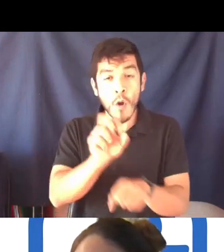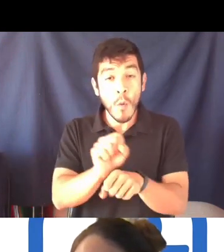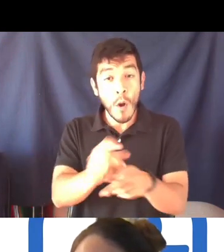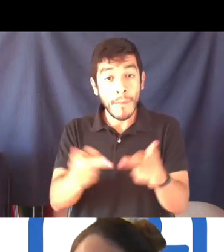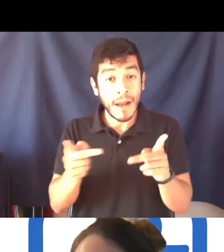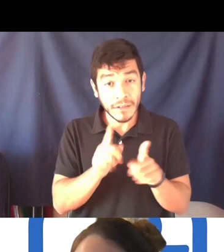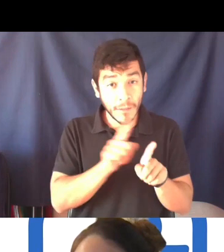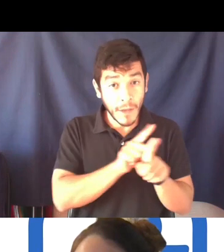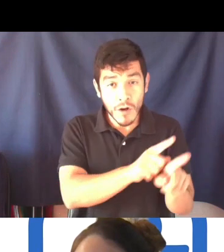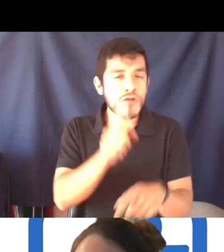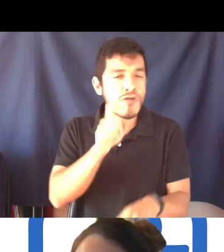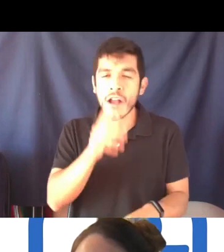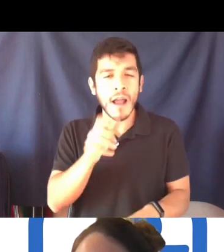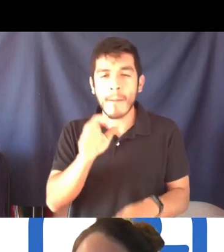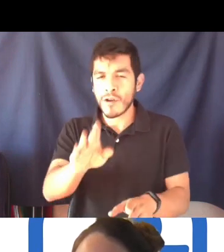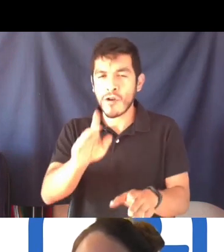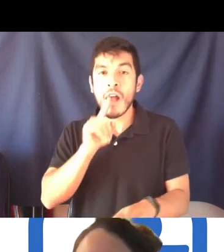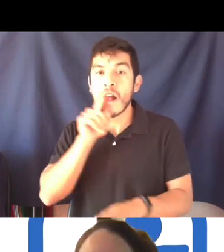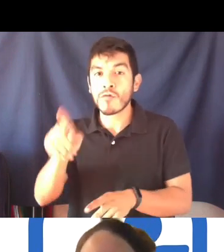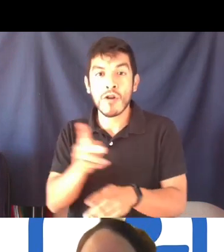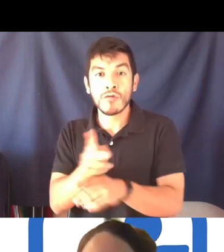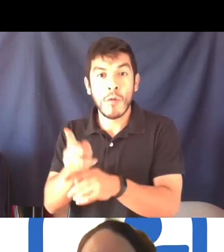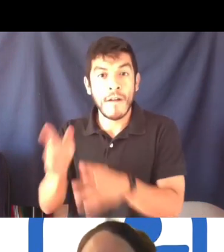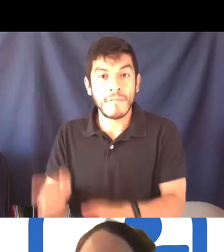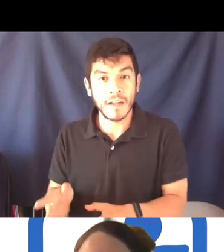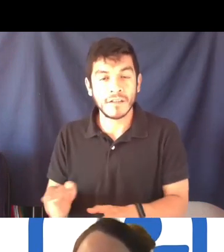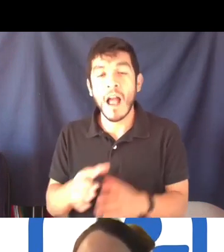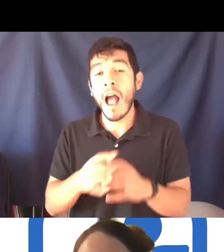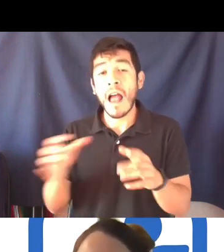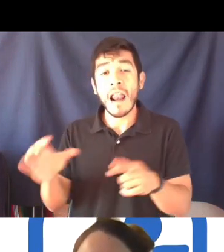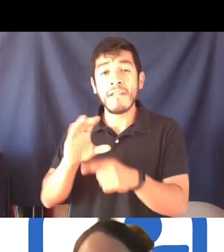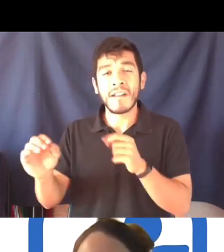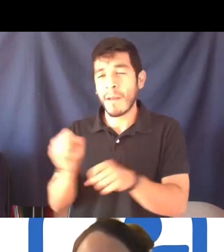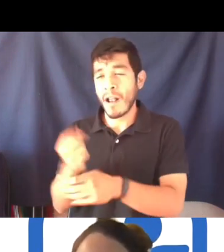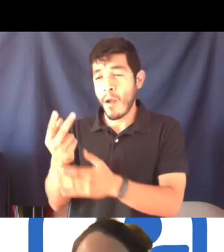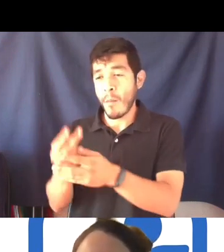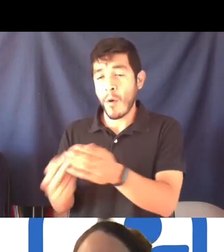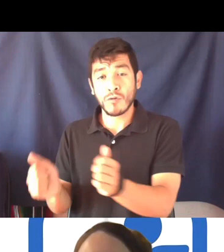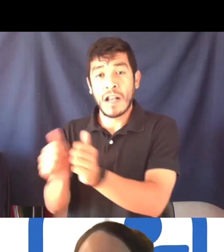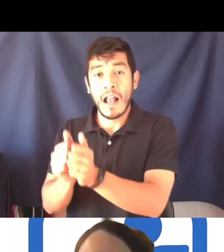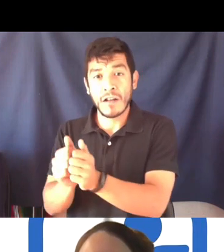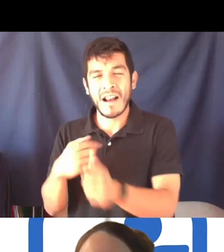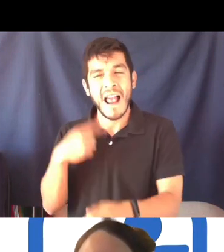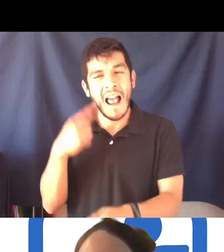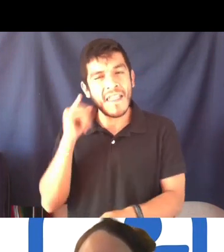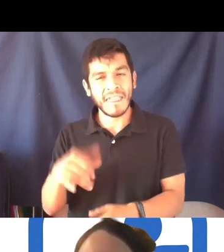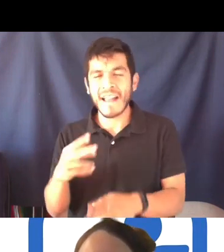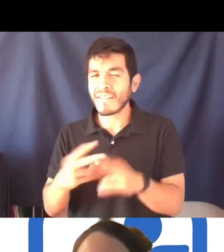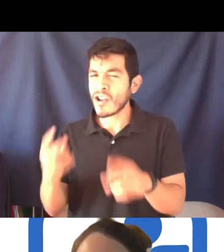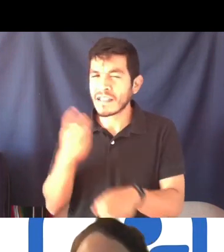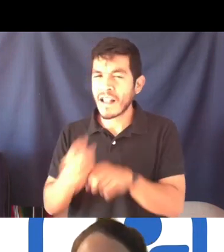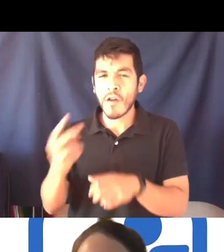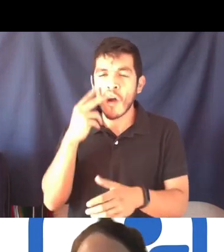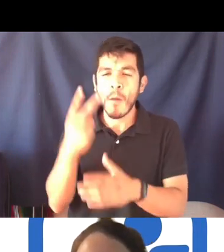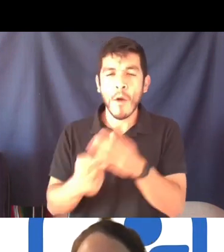supervisor. A lot of companies conflate those roles, and I think that's a really difficult dual hat for a supervisor to wear, because